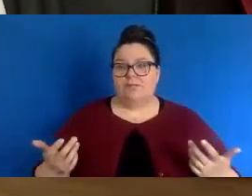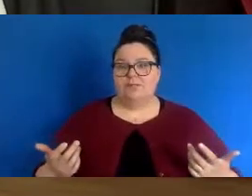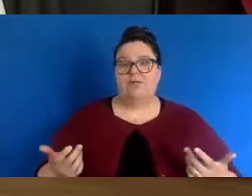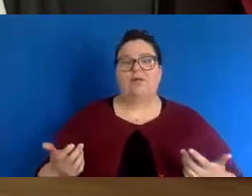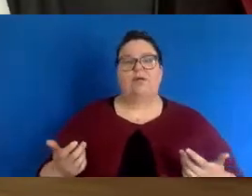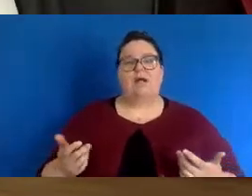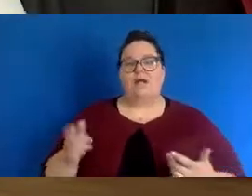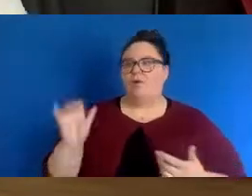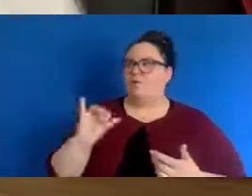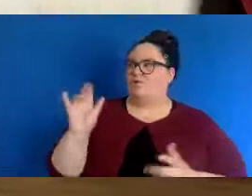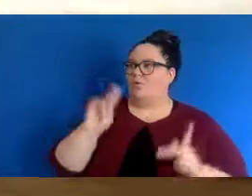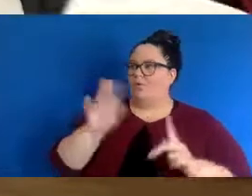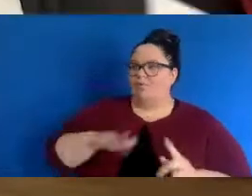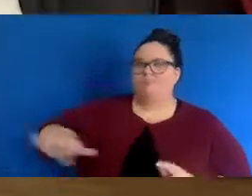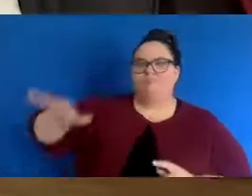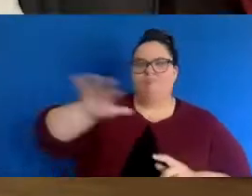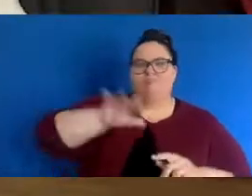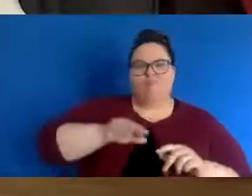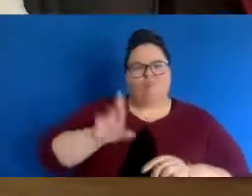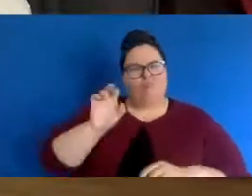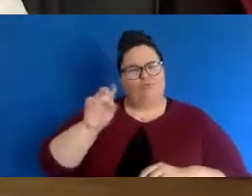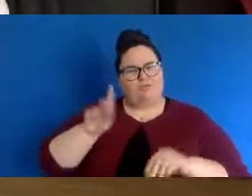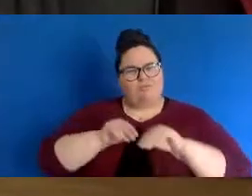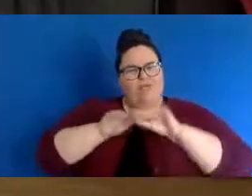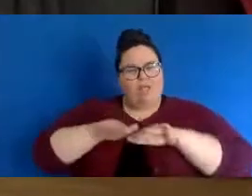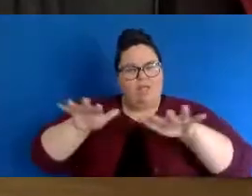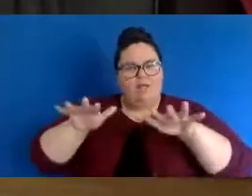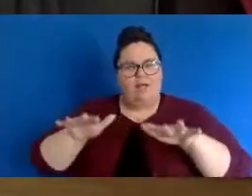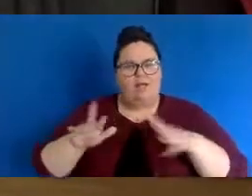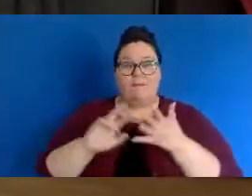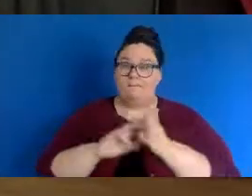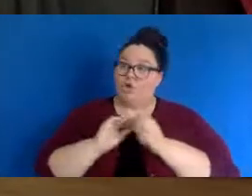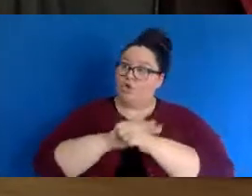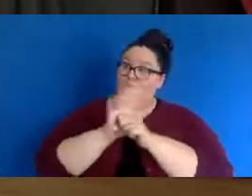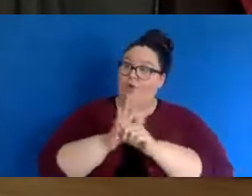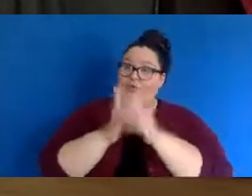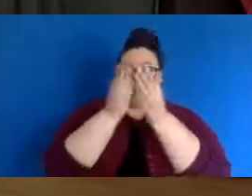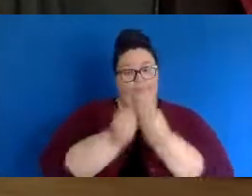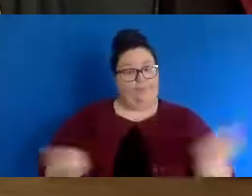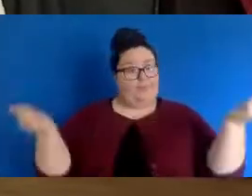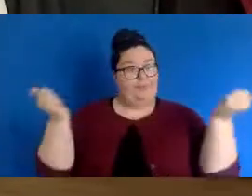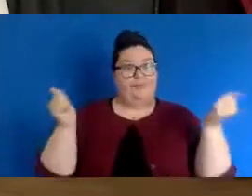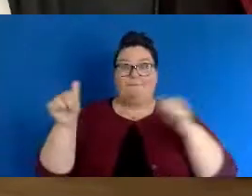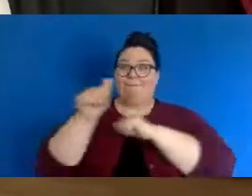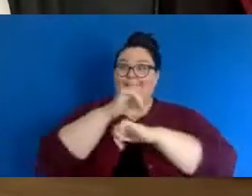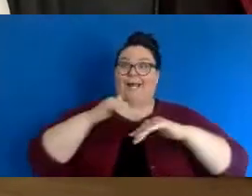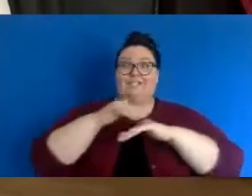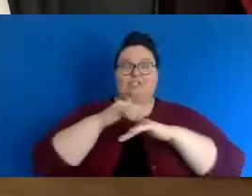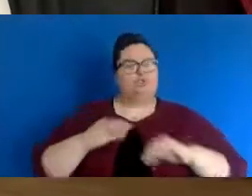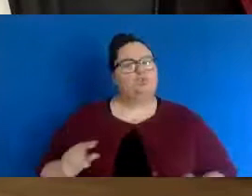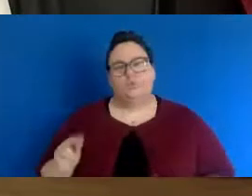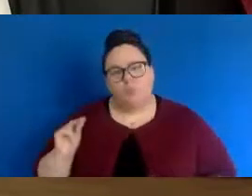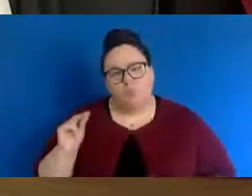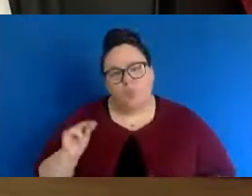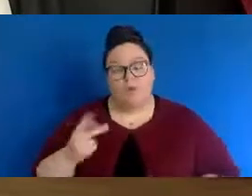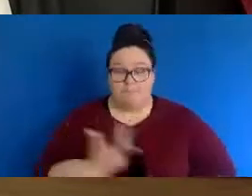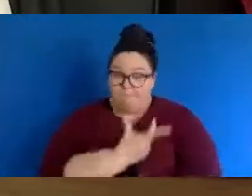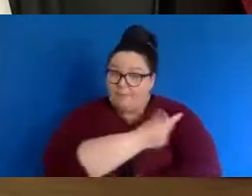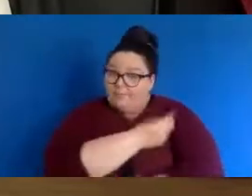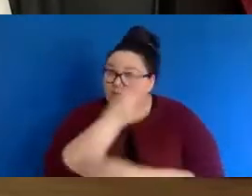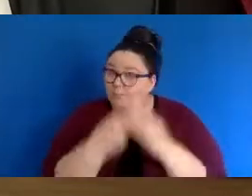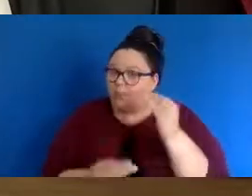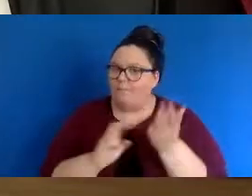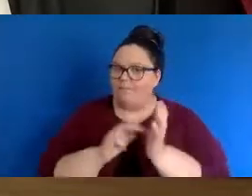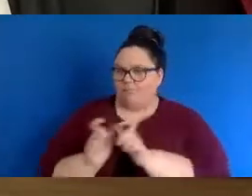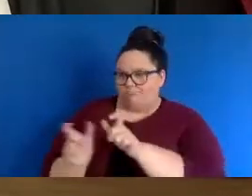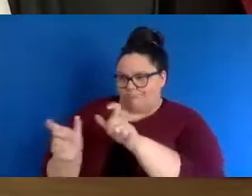of the people around you. So we can't make COVID-19 magically disappear, but by getting fully vaccinated, we can very